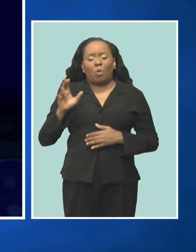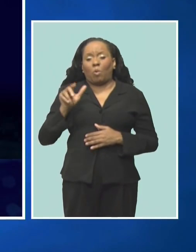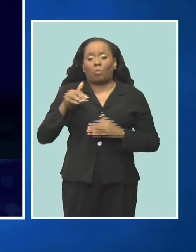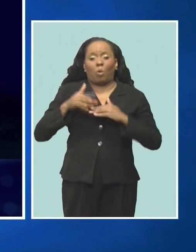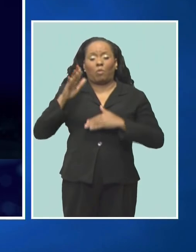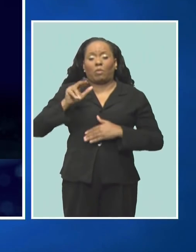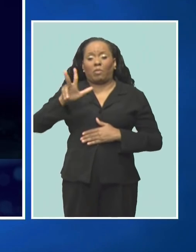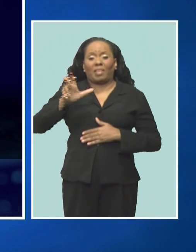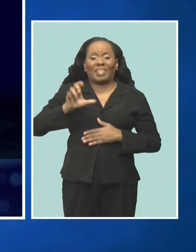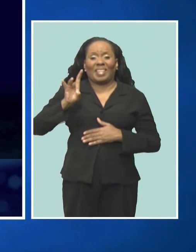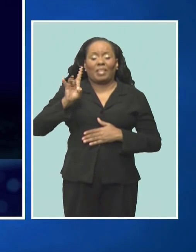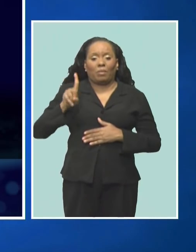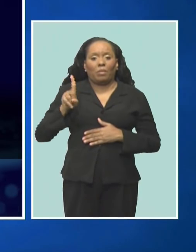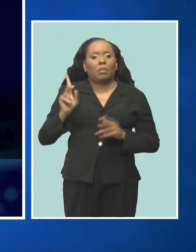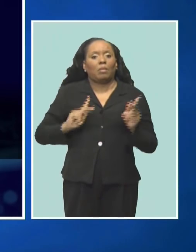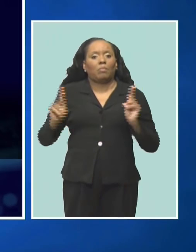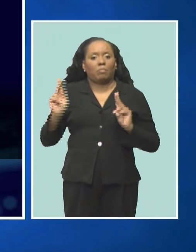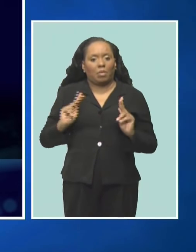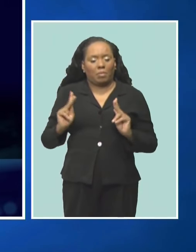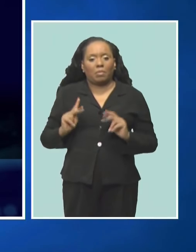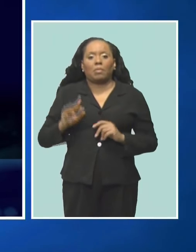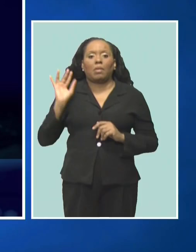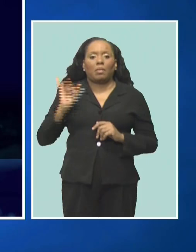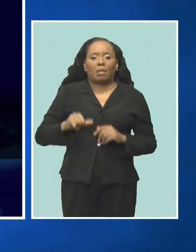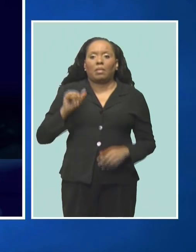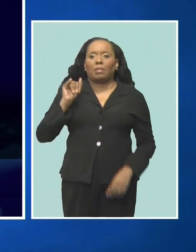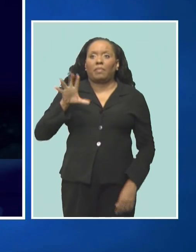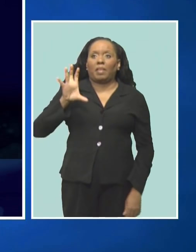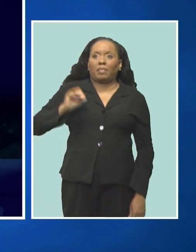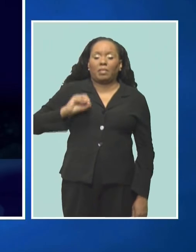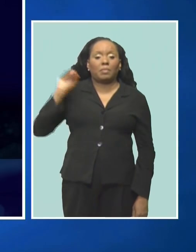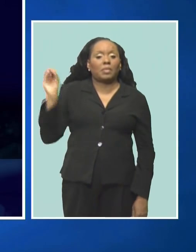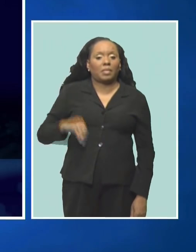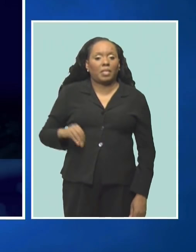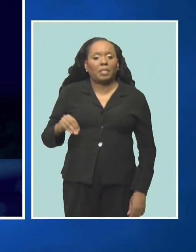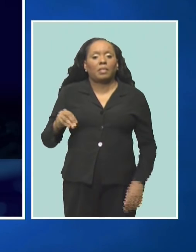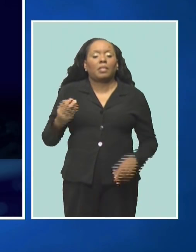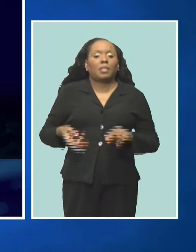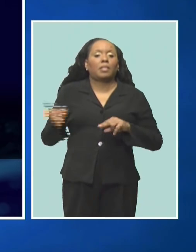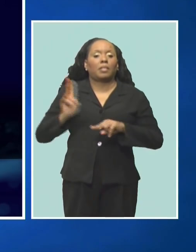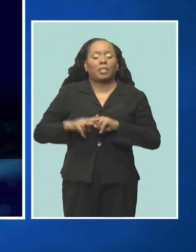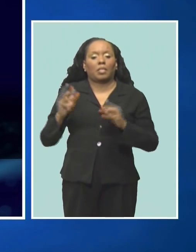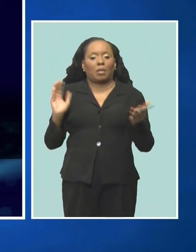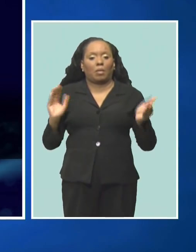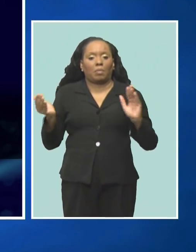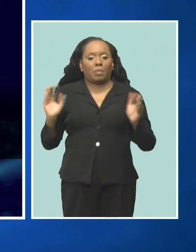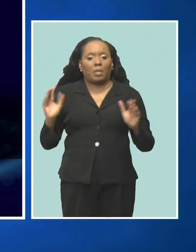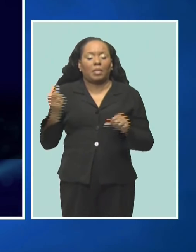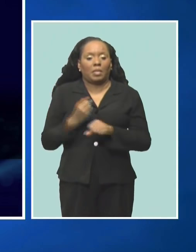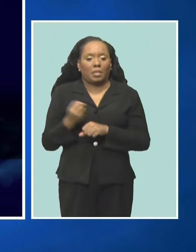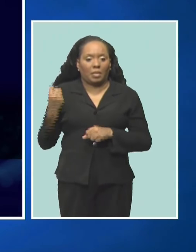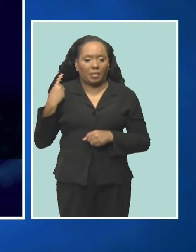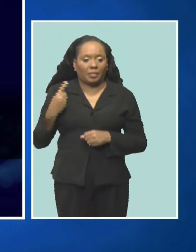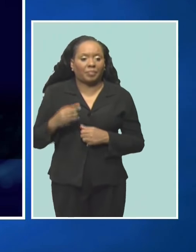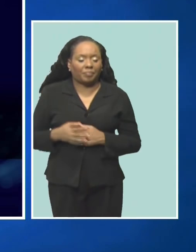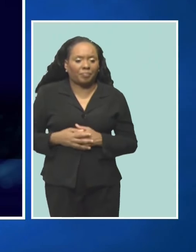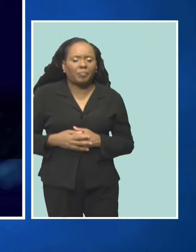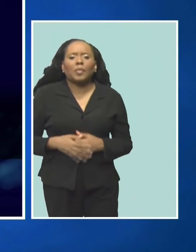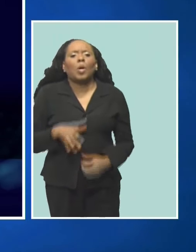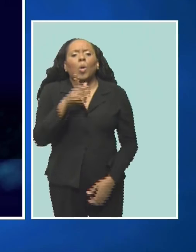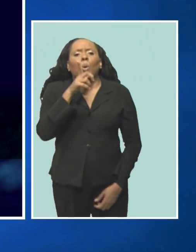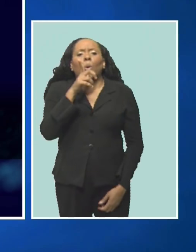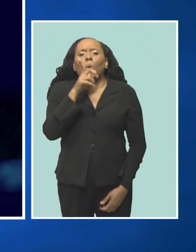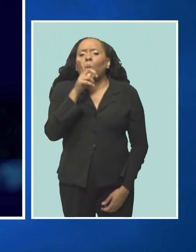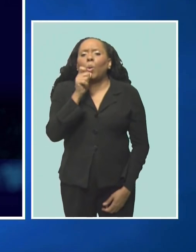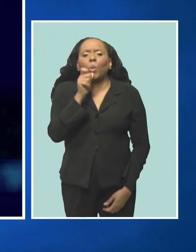arrivals, a 15 percent increase compared to the same period in 2023. So who are we